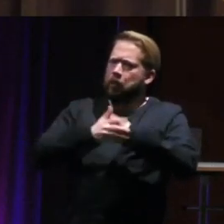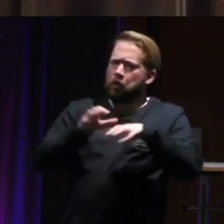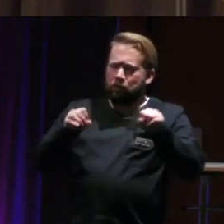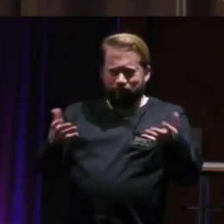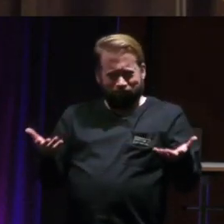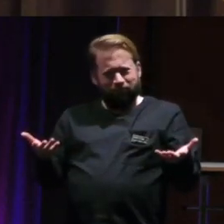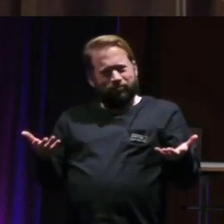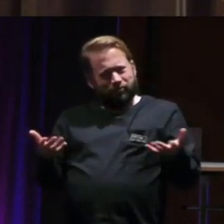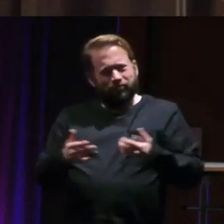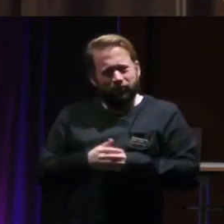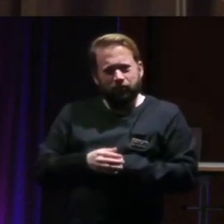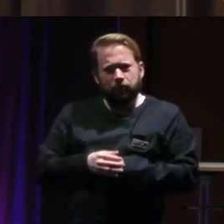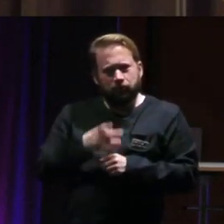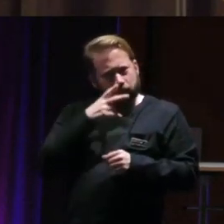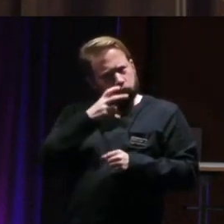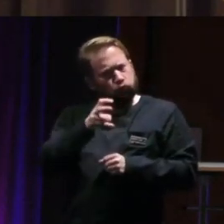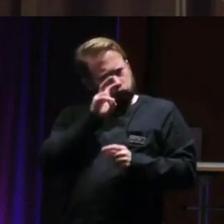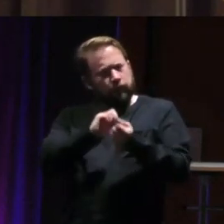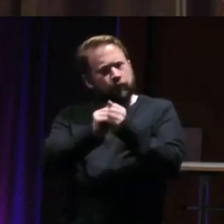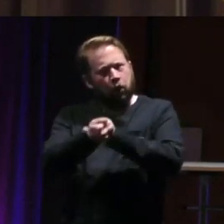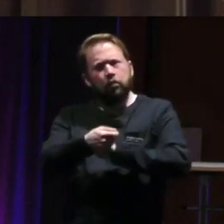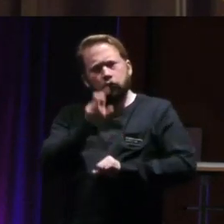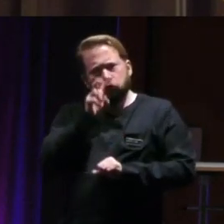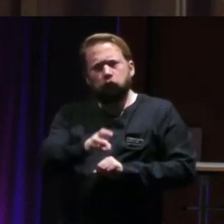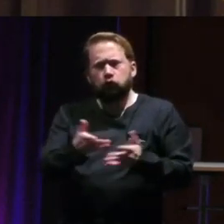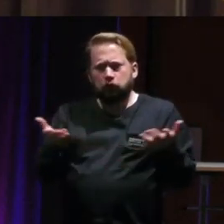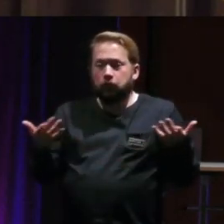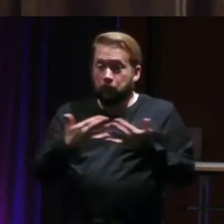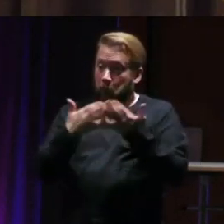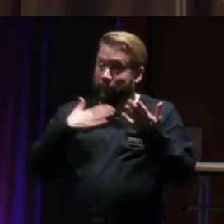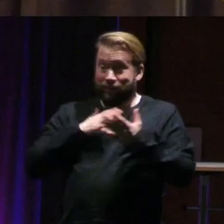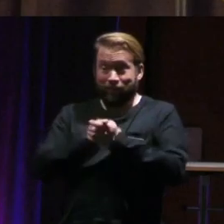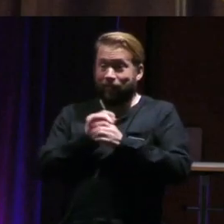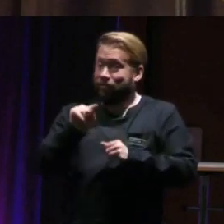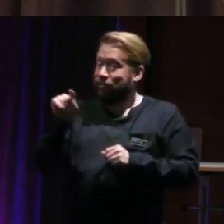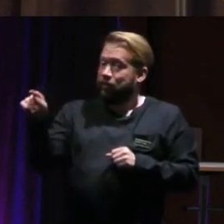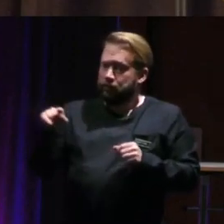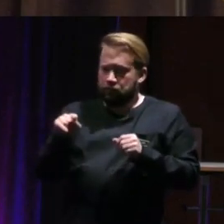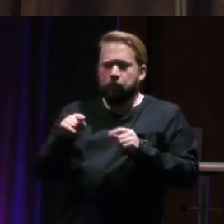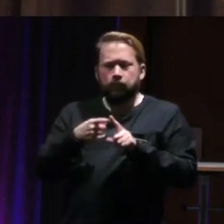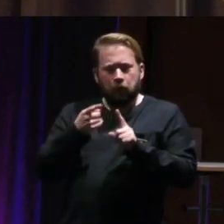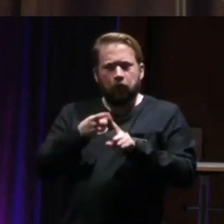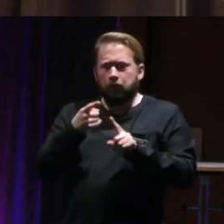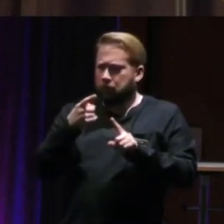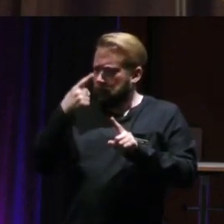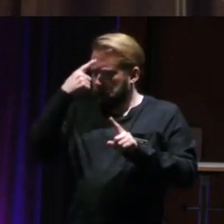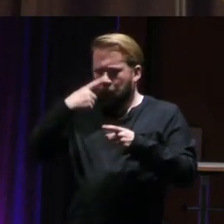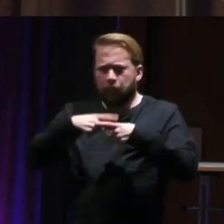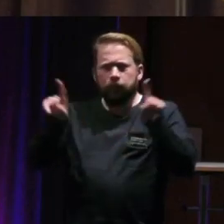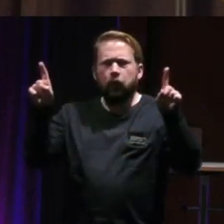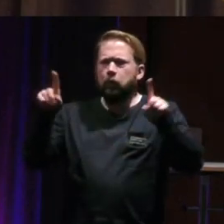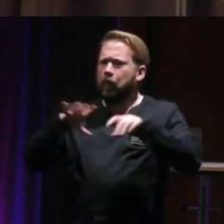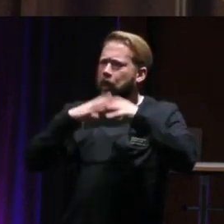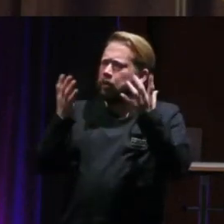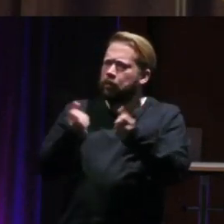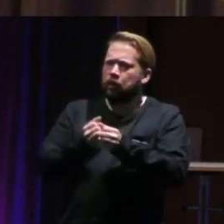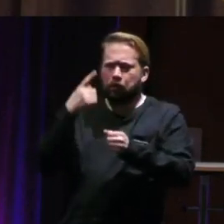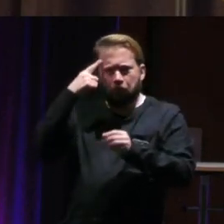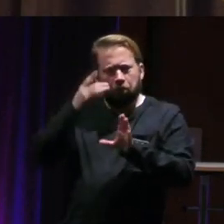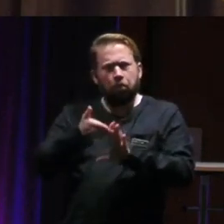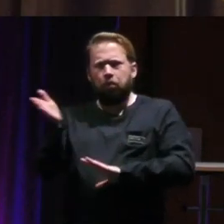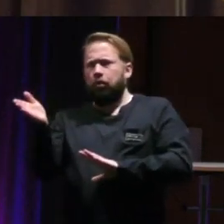And after that, a lot of my friends really changed their mind about everything. A lot of